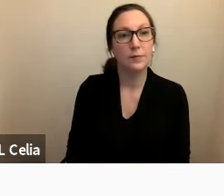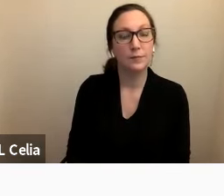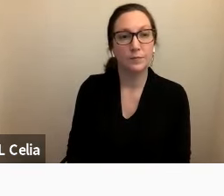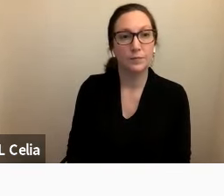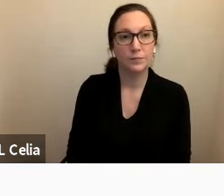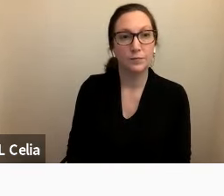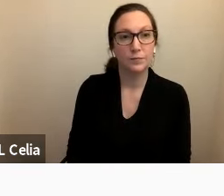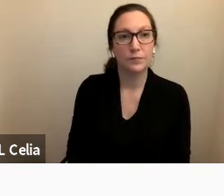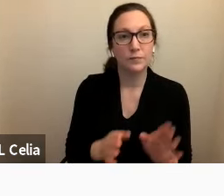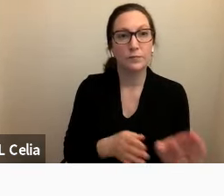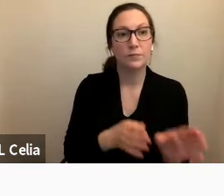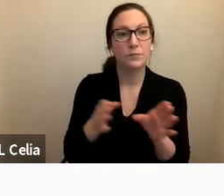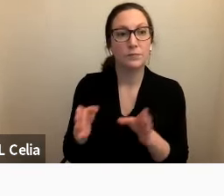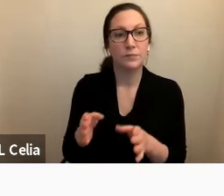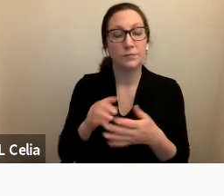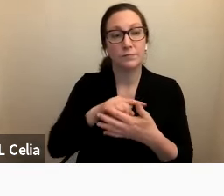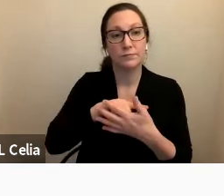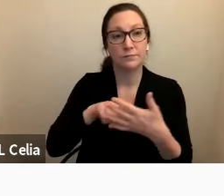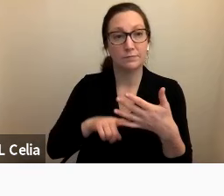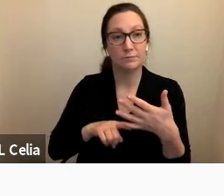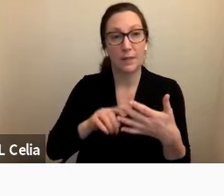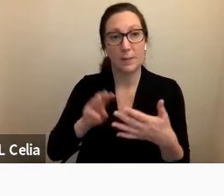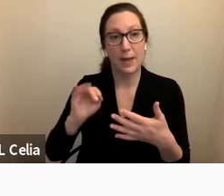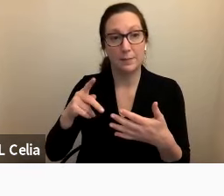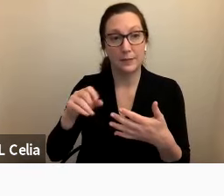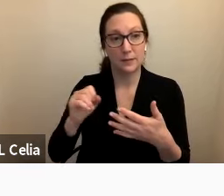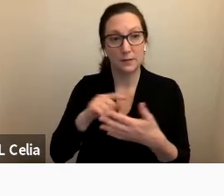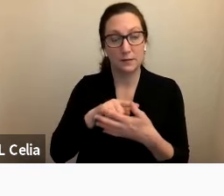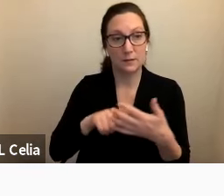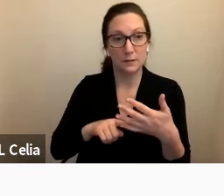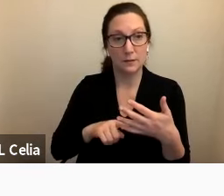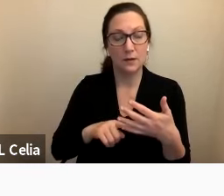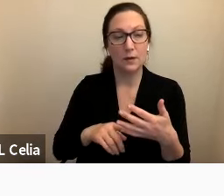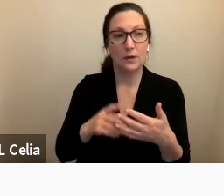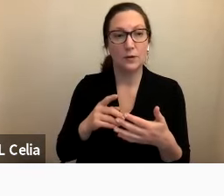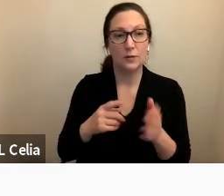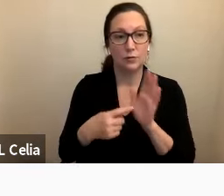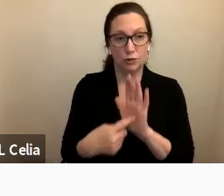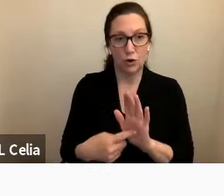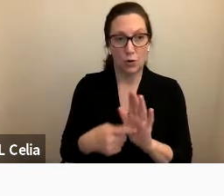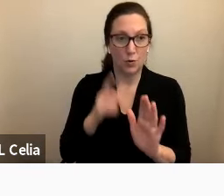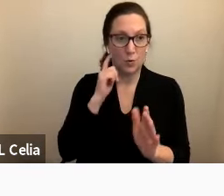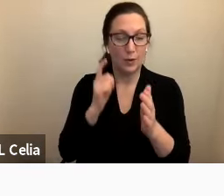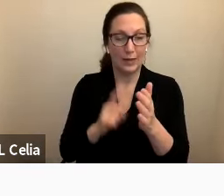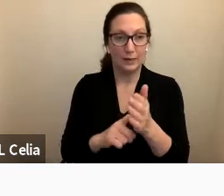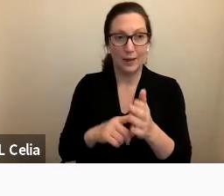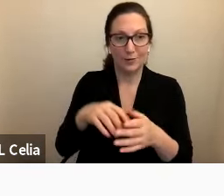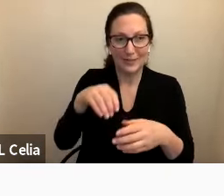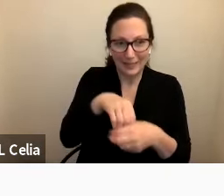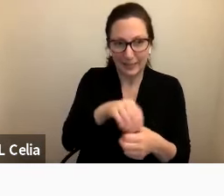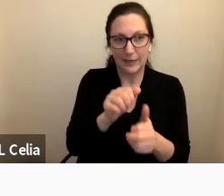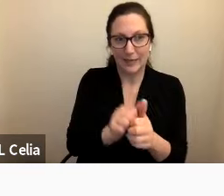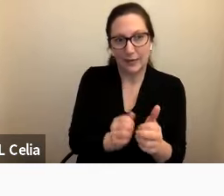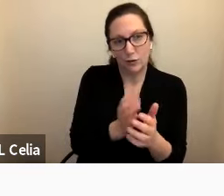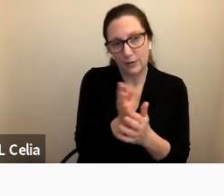The next 5 maps show the indicators within the tiers, so you can